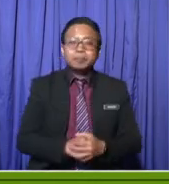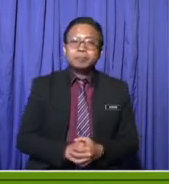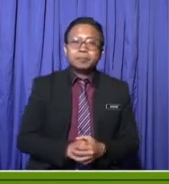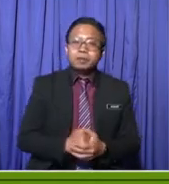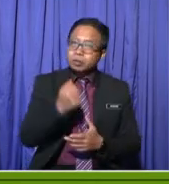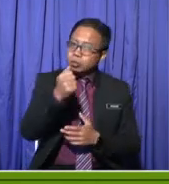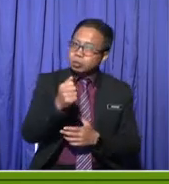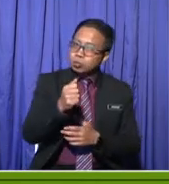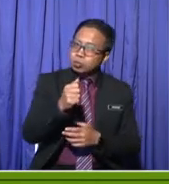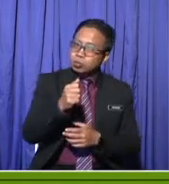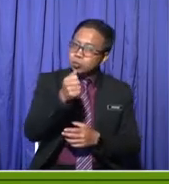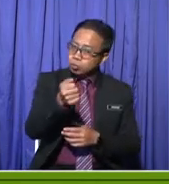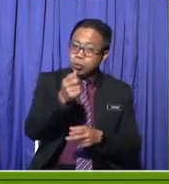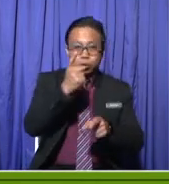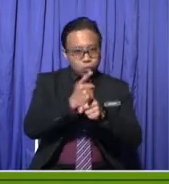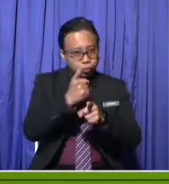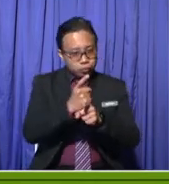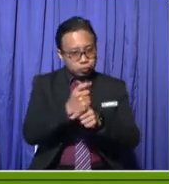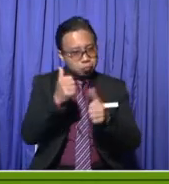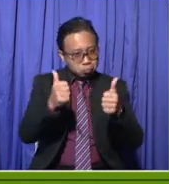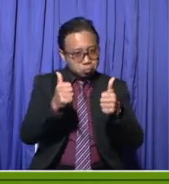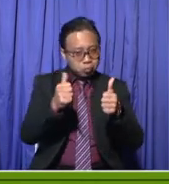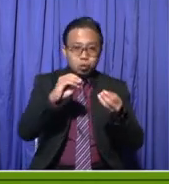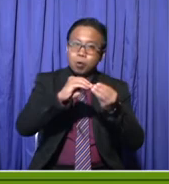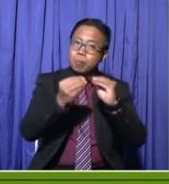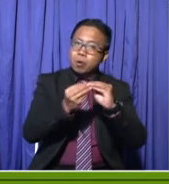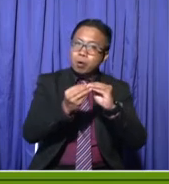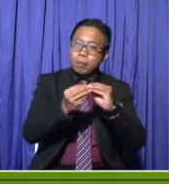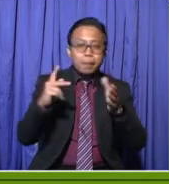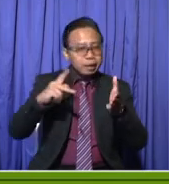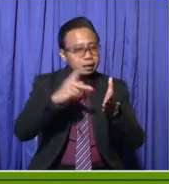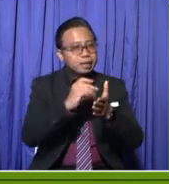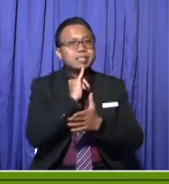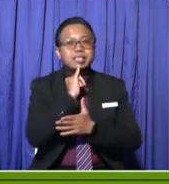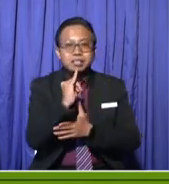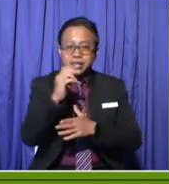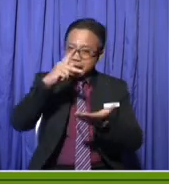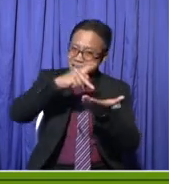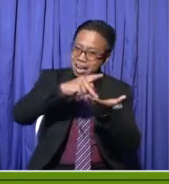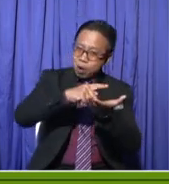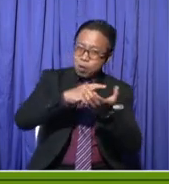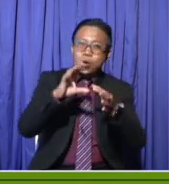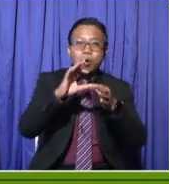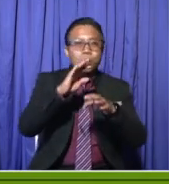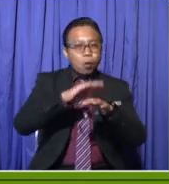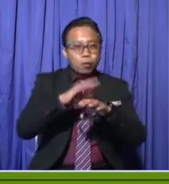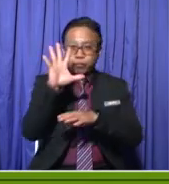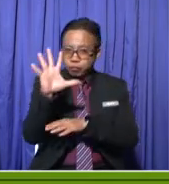You are great! This number pattern is count on in